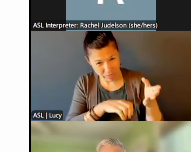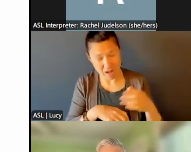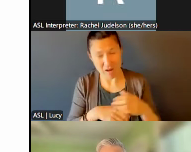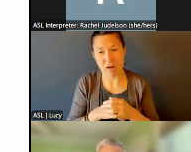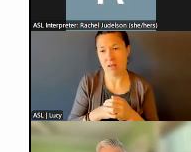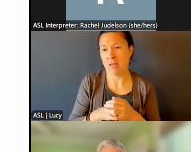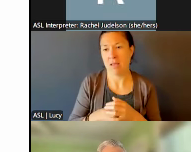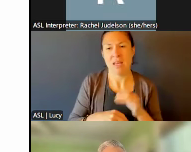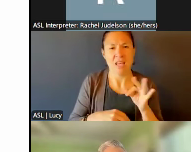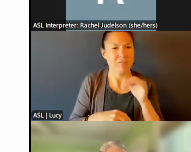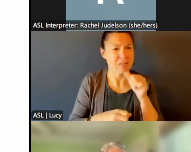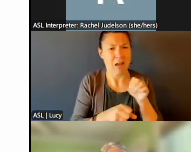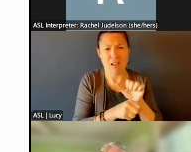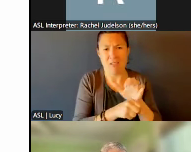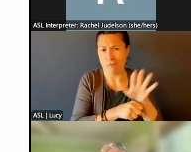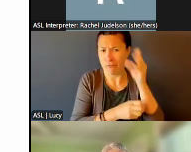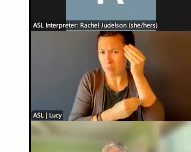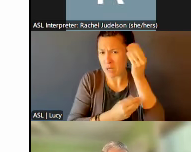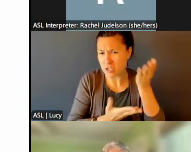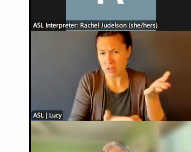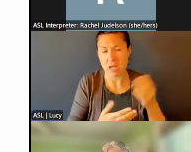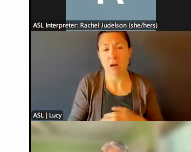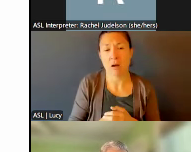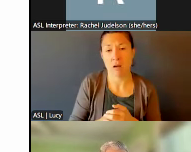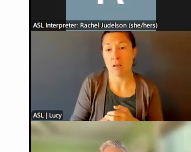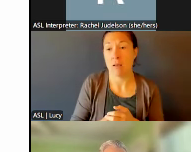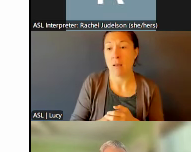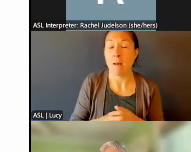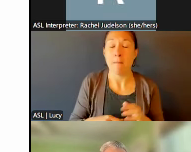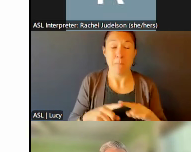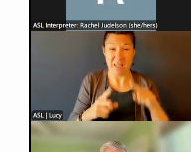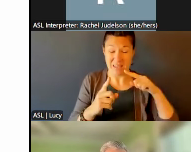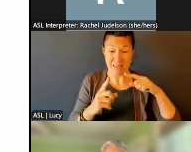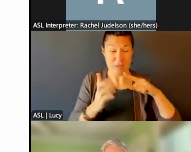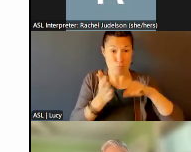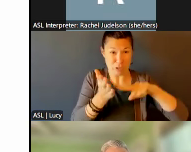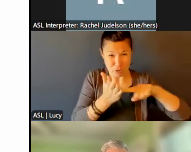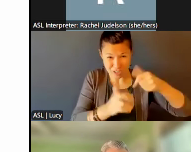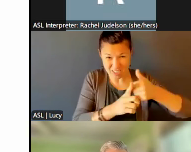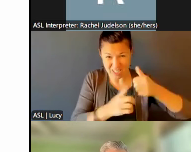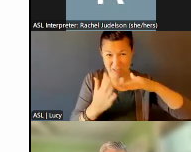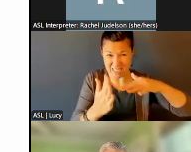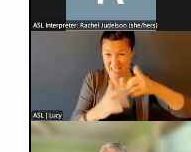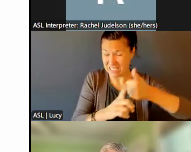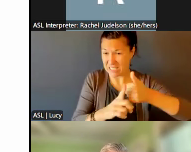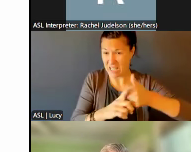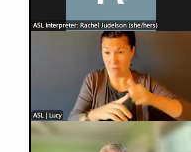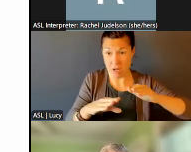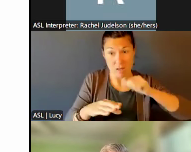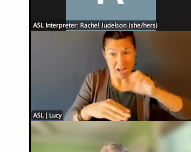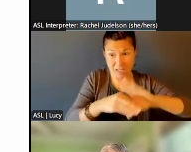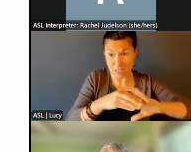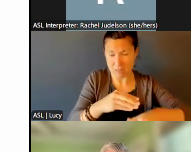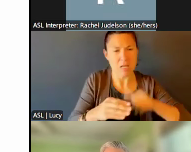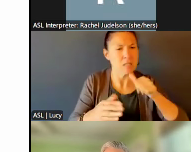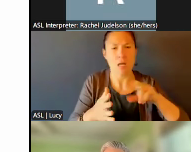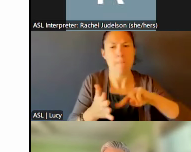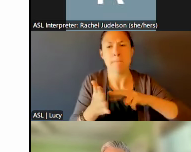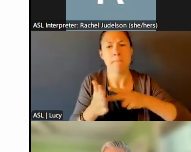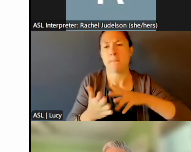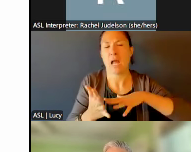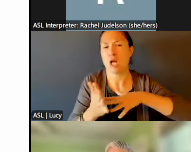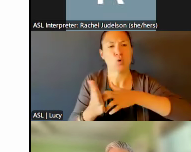to evaluate. But just because it's not a completed study doesn't mean that it's a weak study, right? You kind of have to